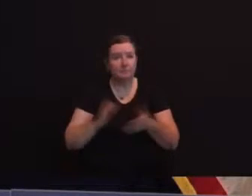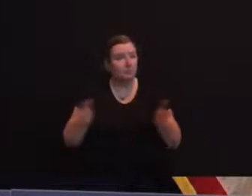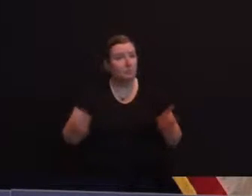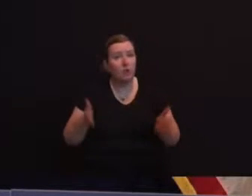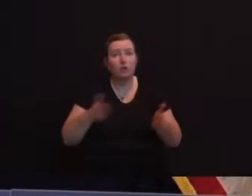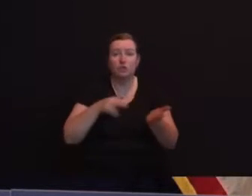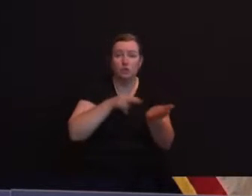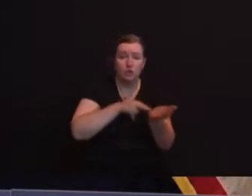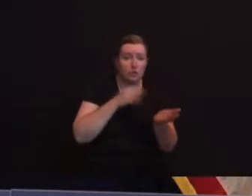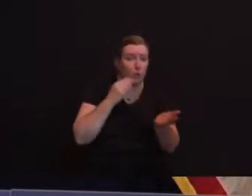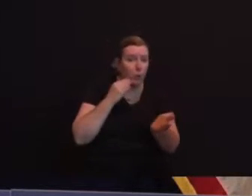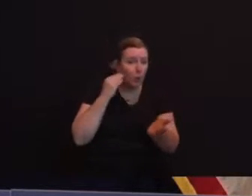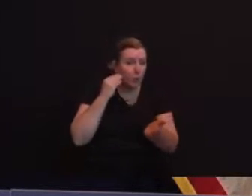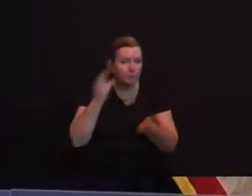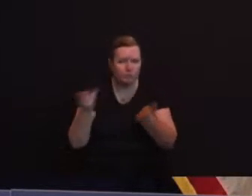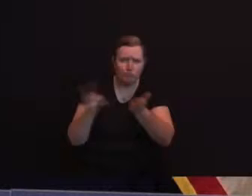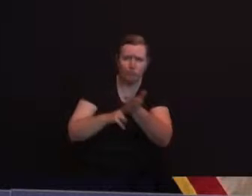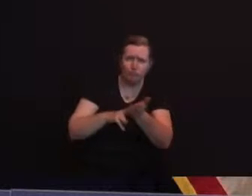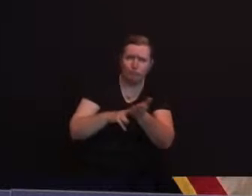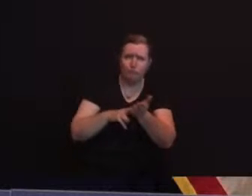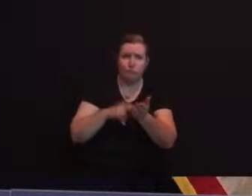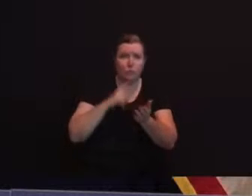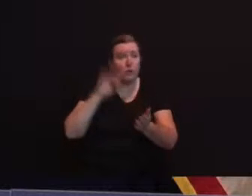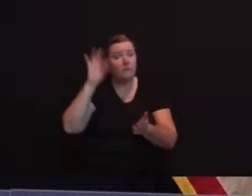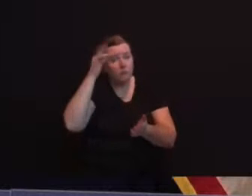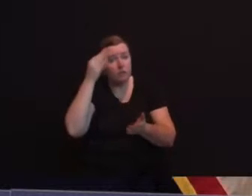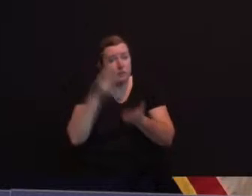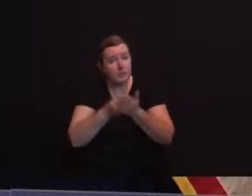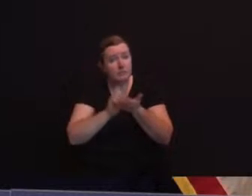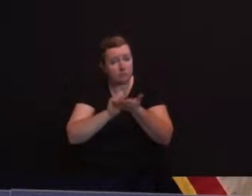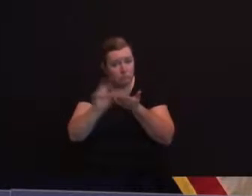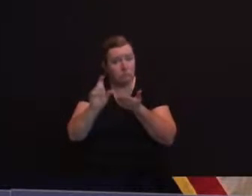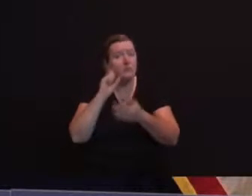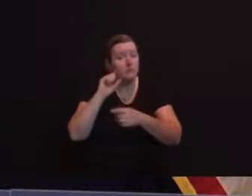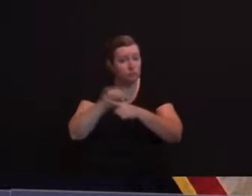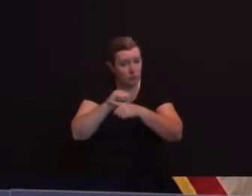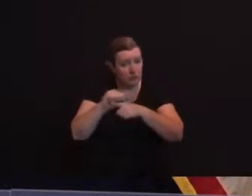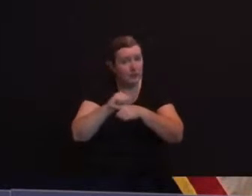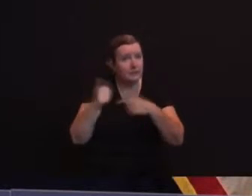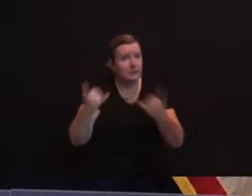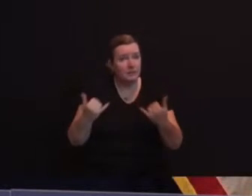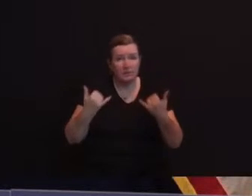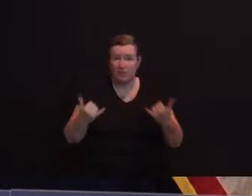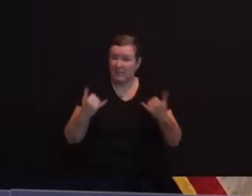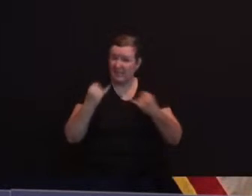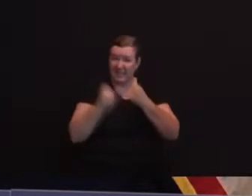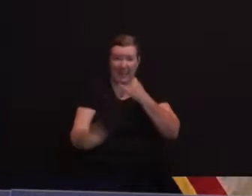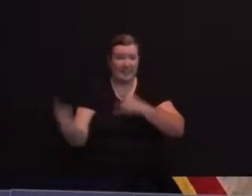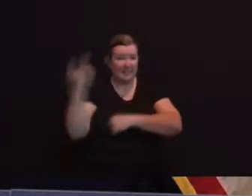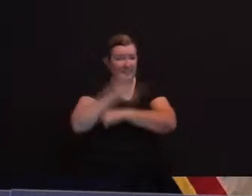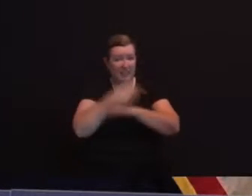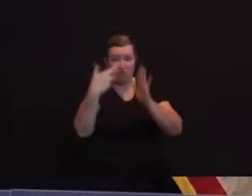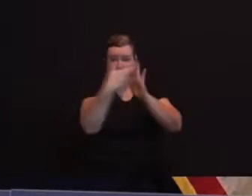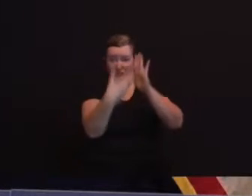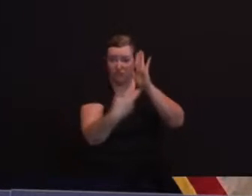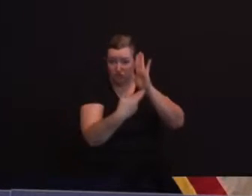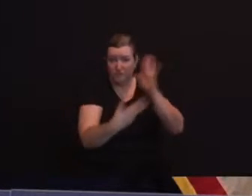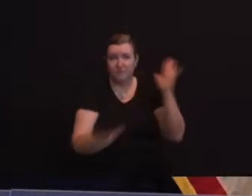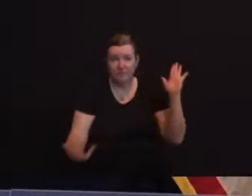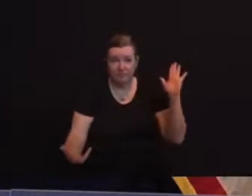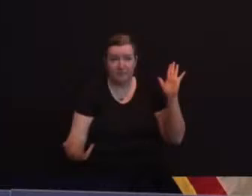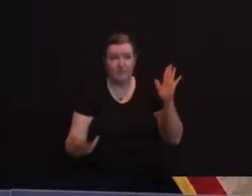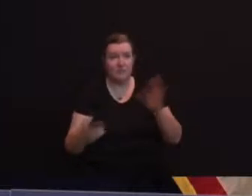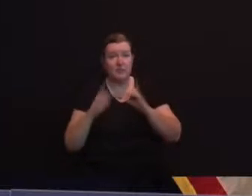training. Today is the last day facilities can register for these important courses. And the department is grateful for